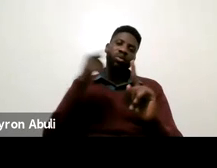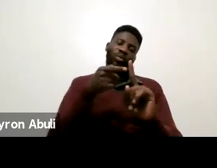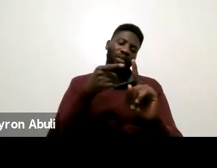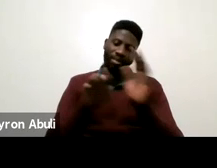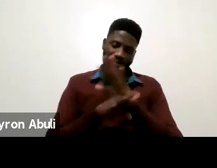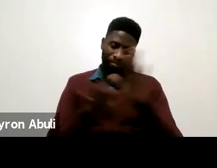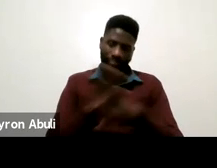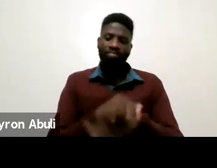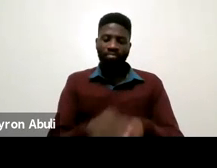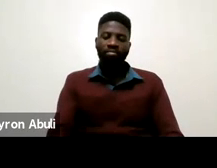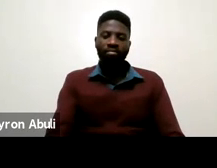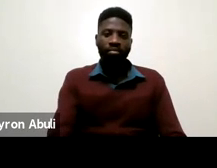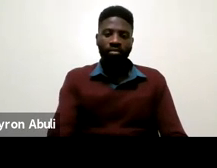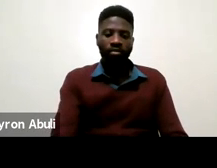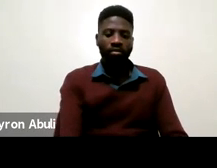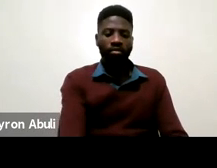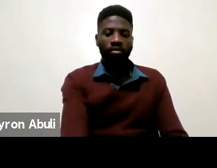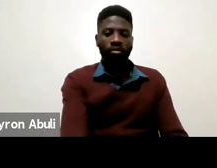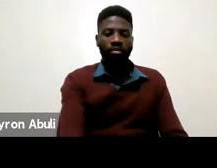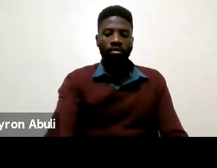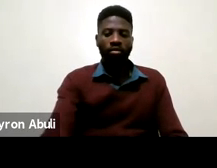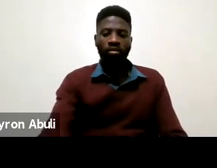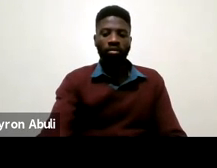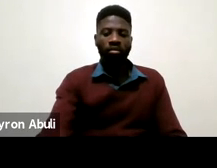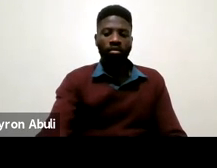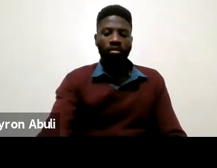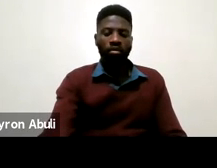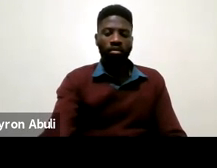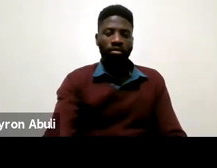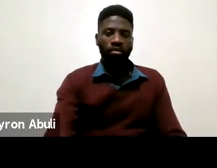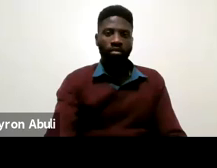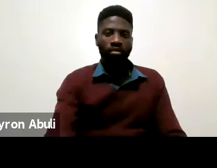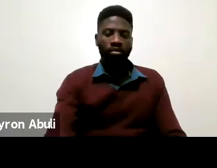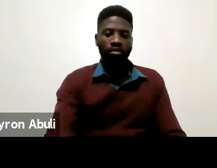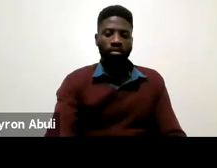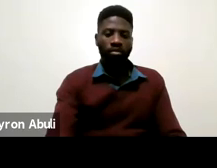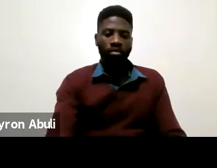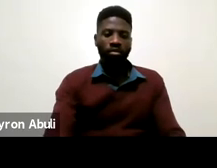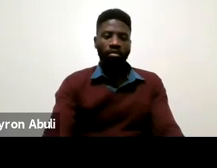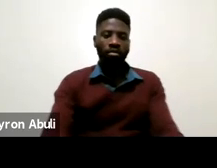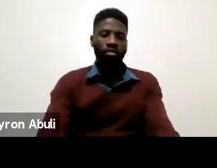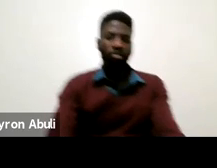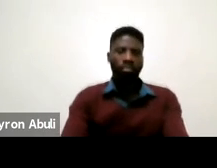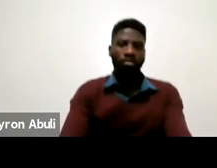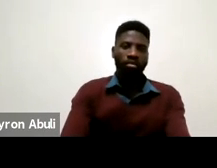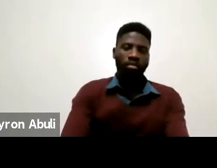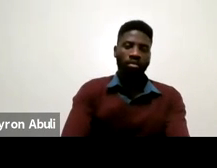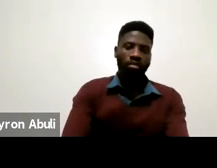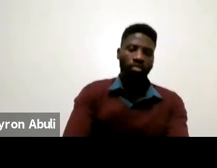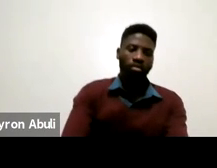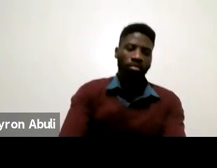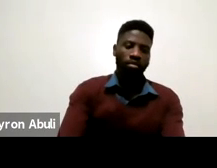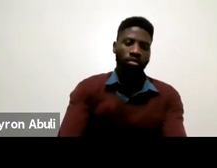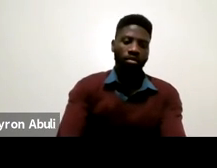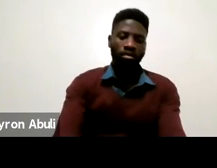else that involves your goal. Just a try. Thank you for saving the face of MMU.